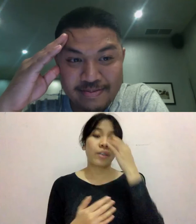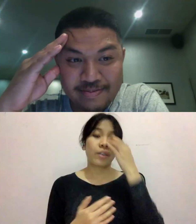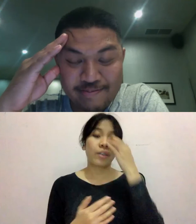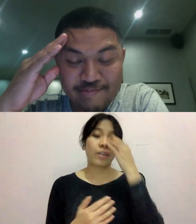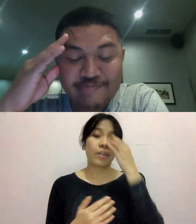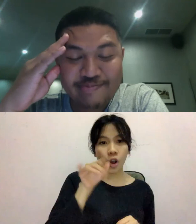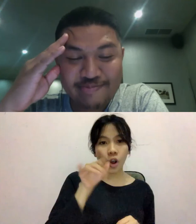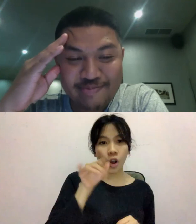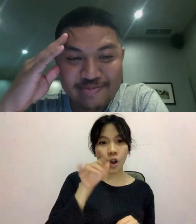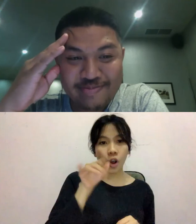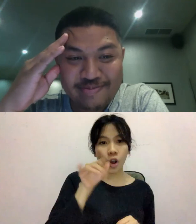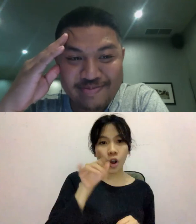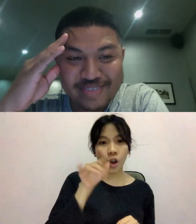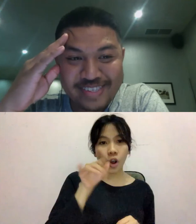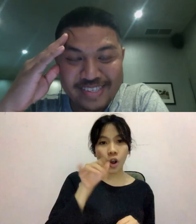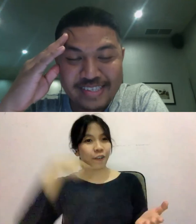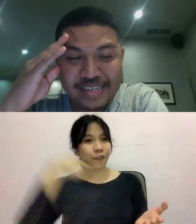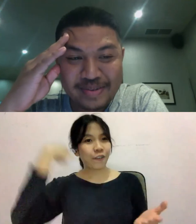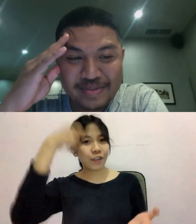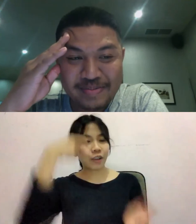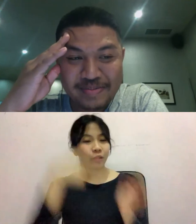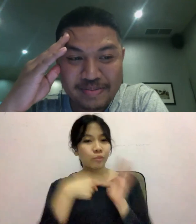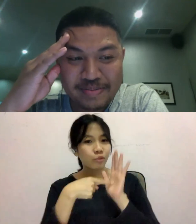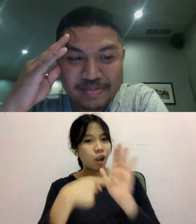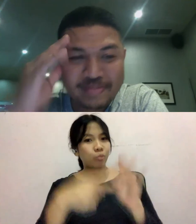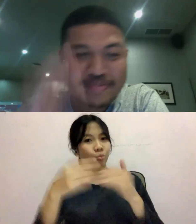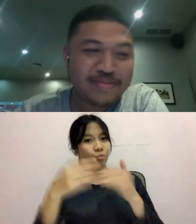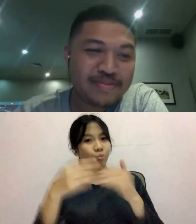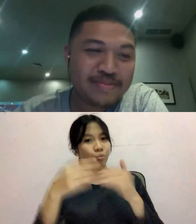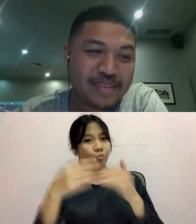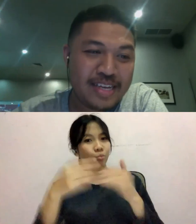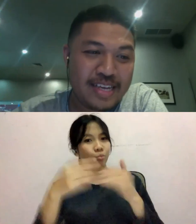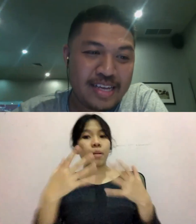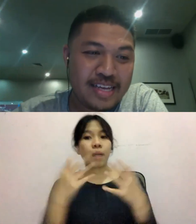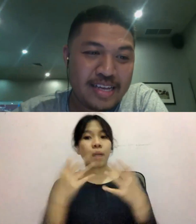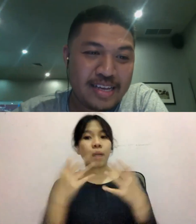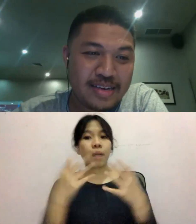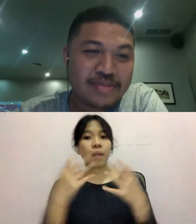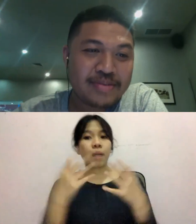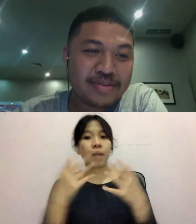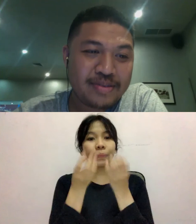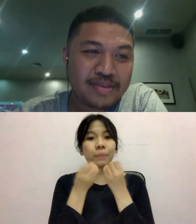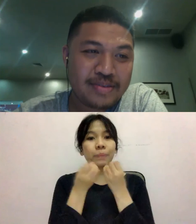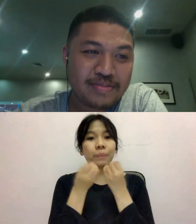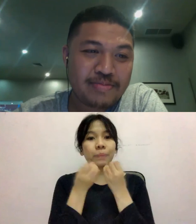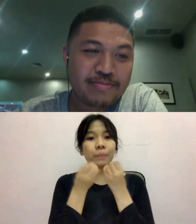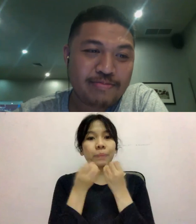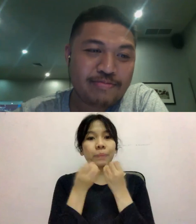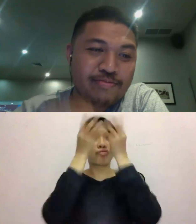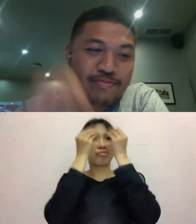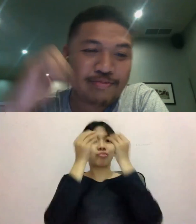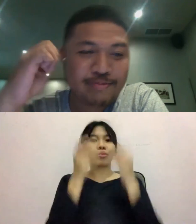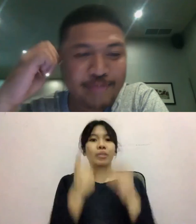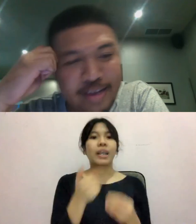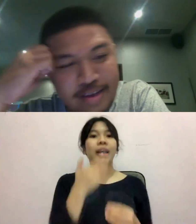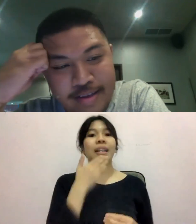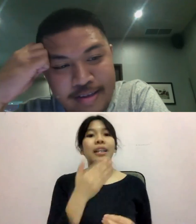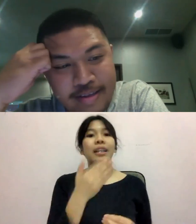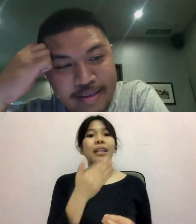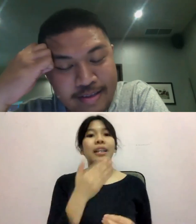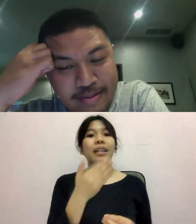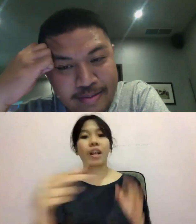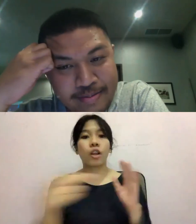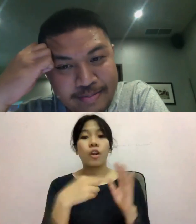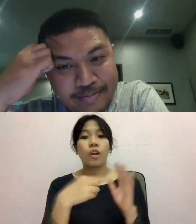and hopefully the message goes through to the community. Thank you so much for doing the movie. Allegra, thank you so much for being